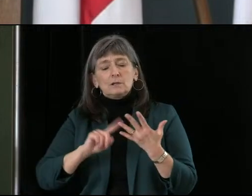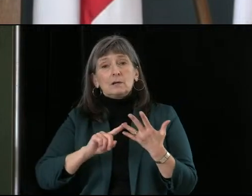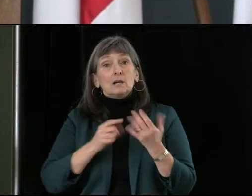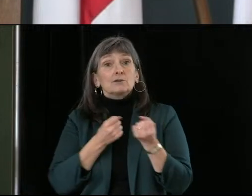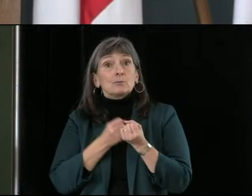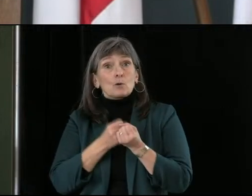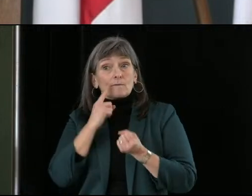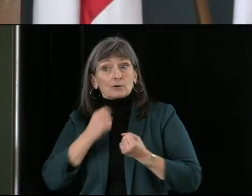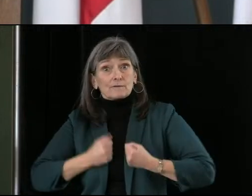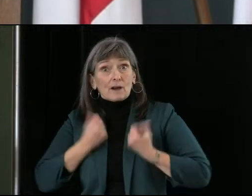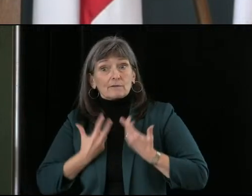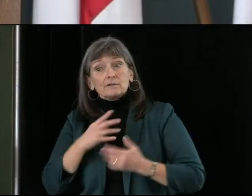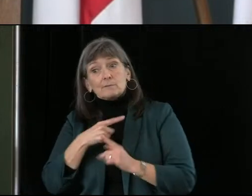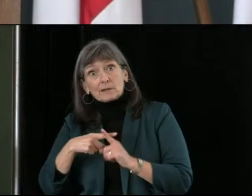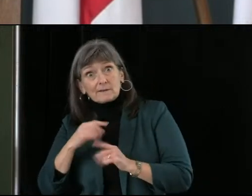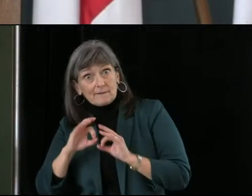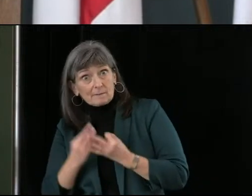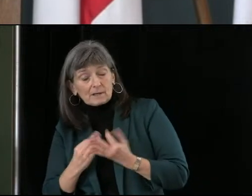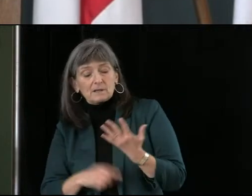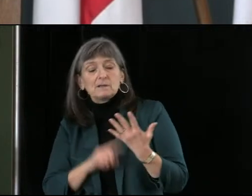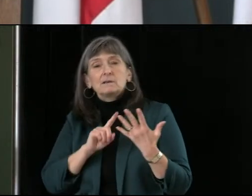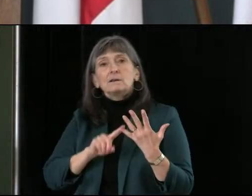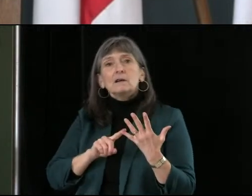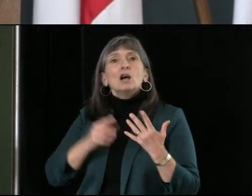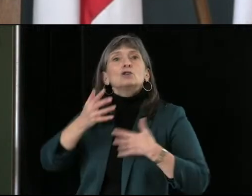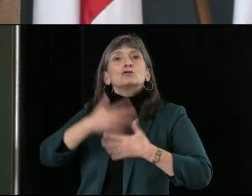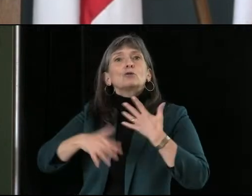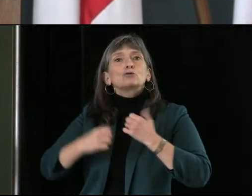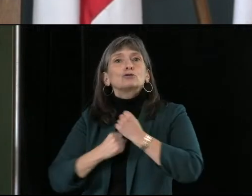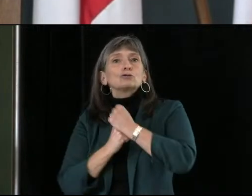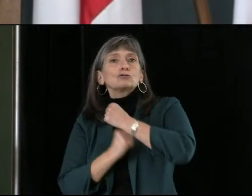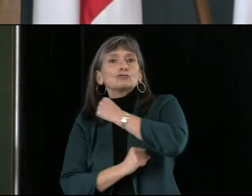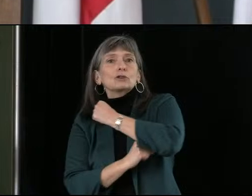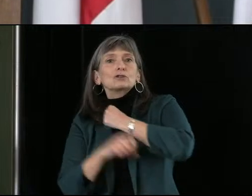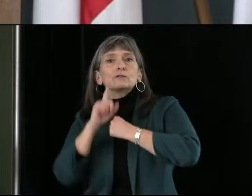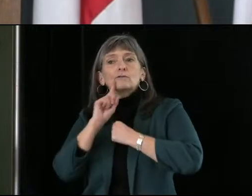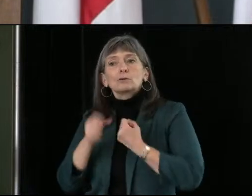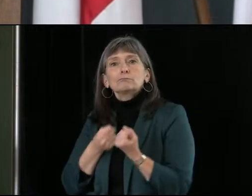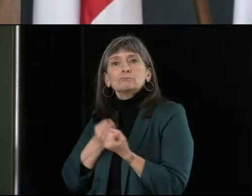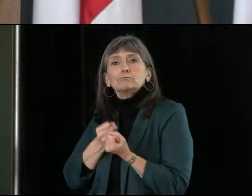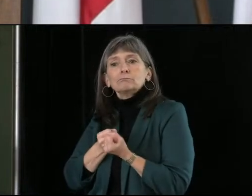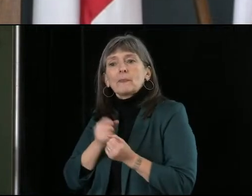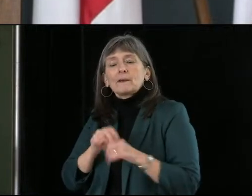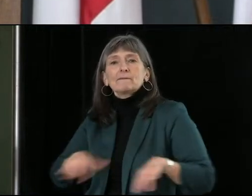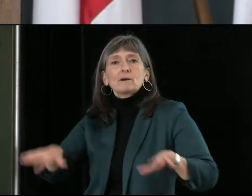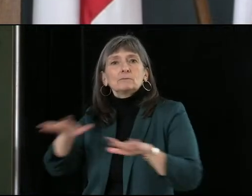survivors and their families, and social infrastructure and enabling environment.